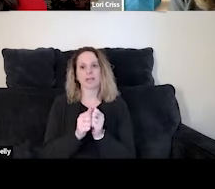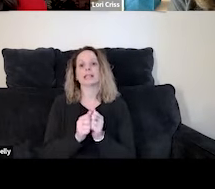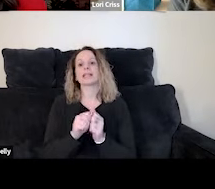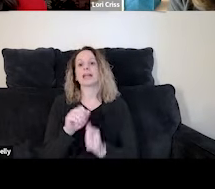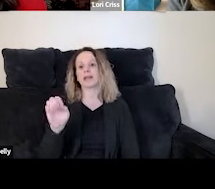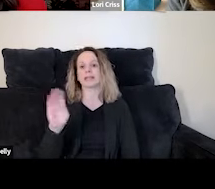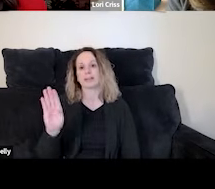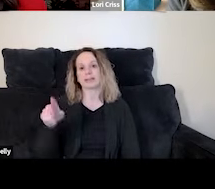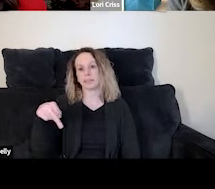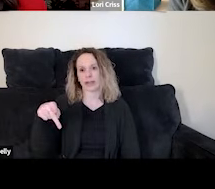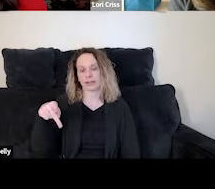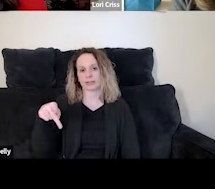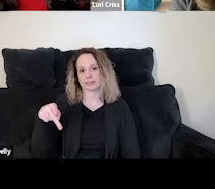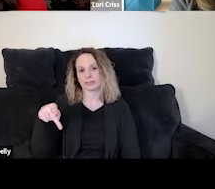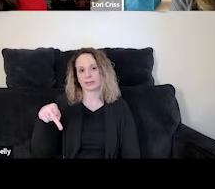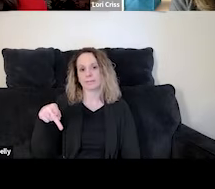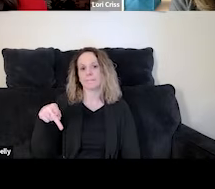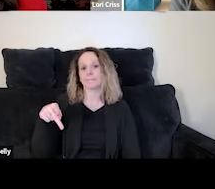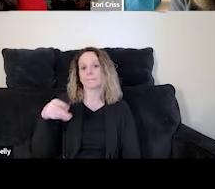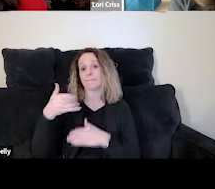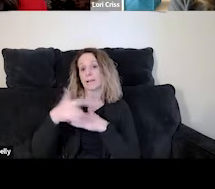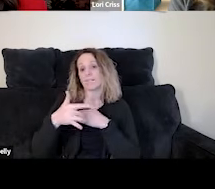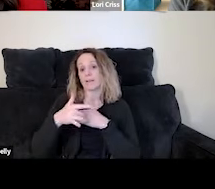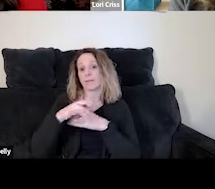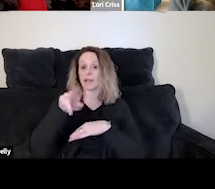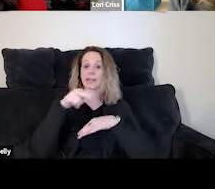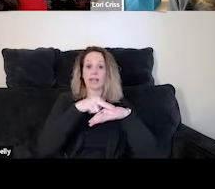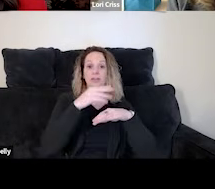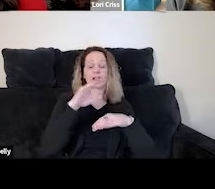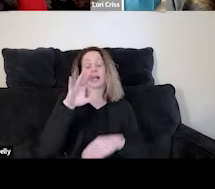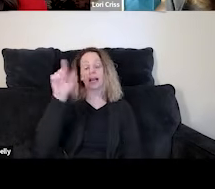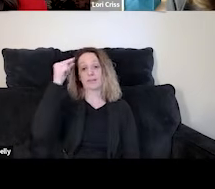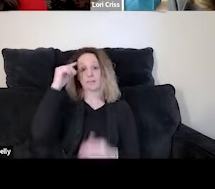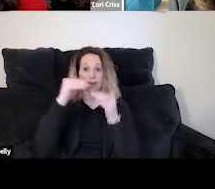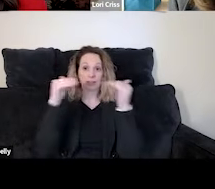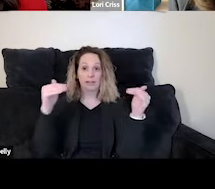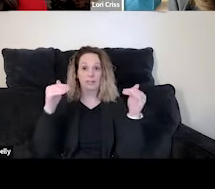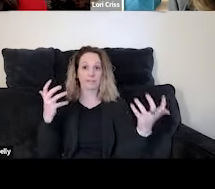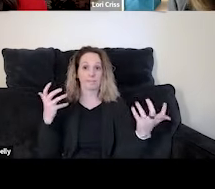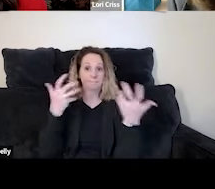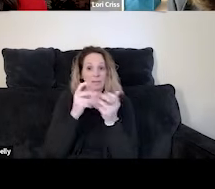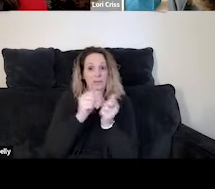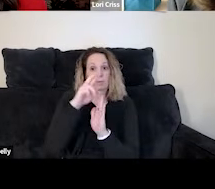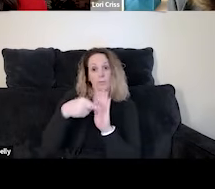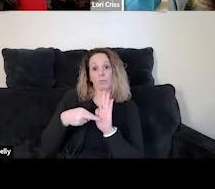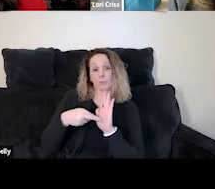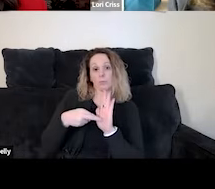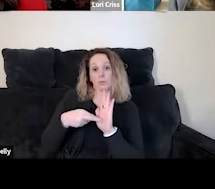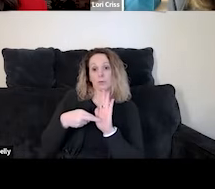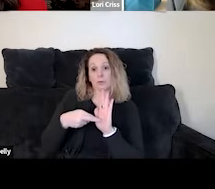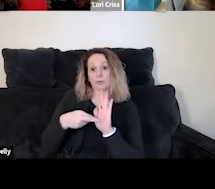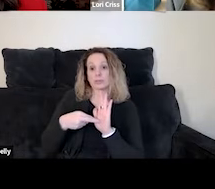practices that are available at the national and the federal level, and align with the rules and regulatory